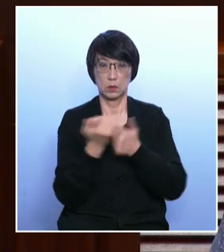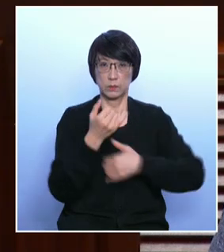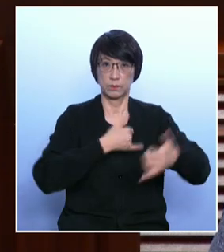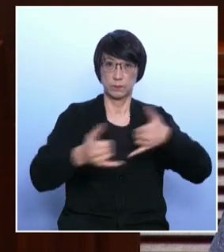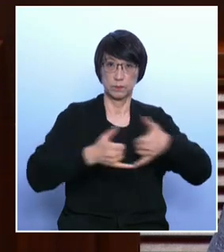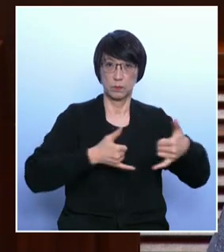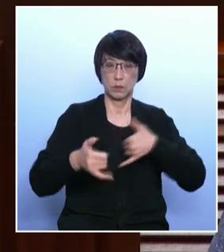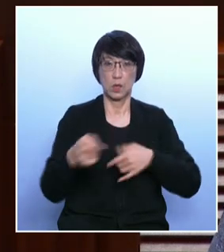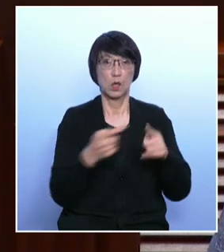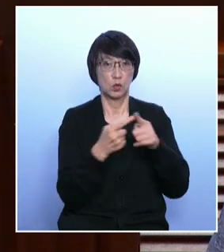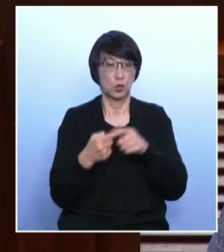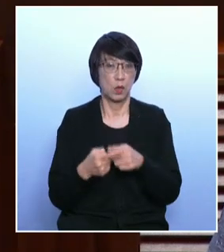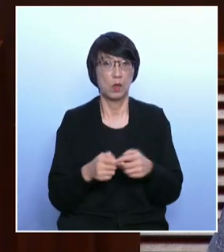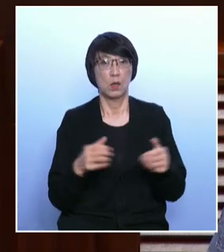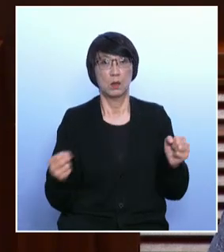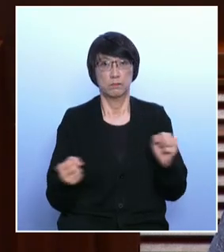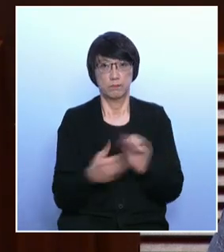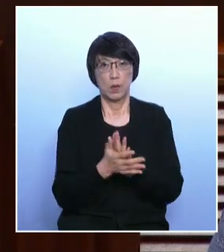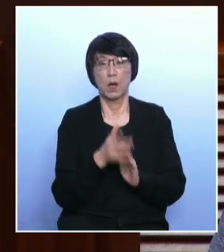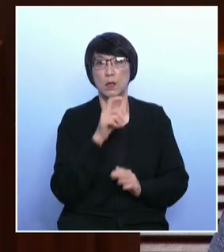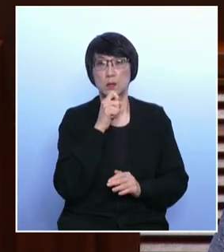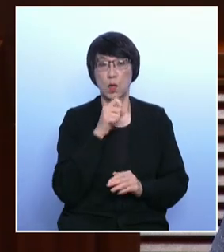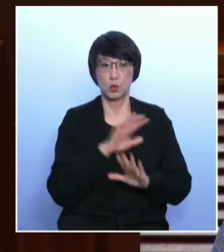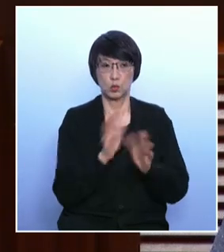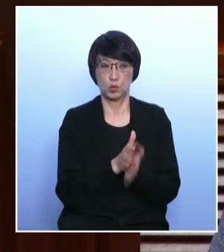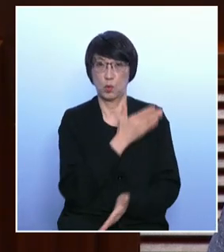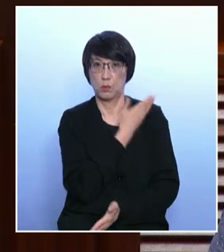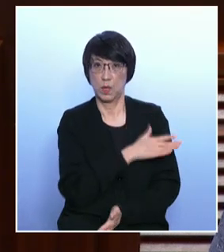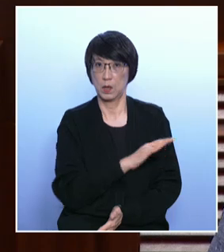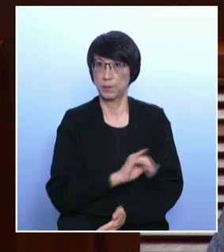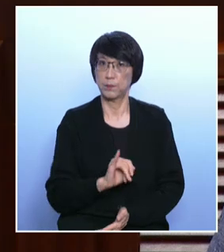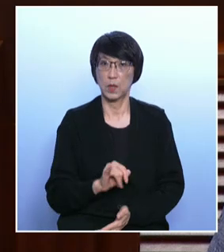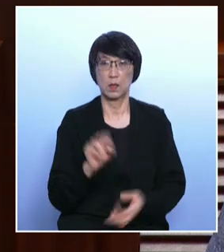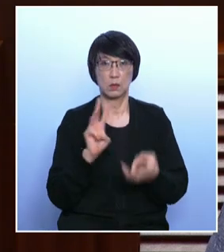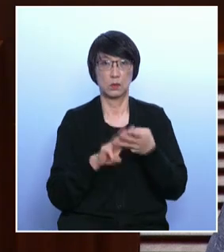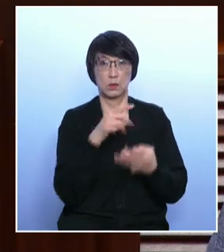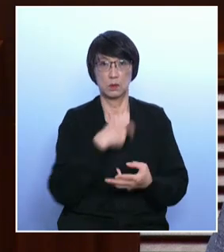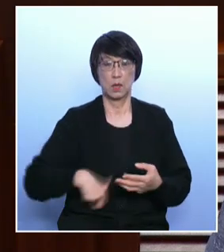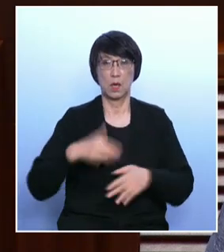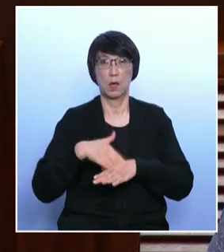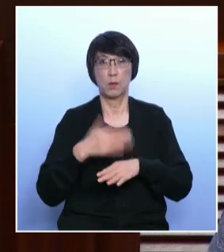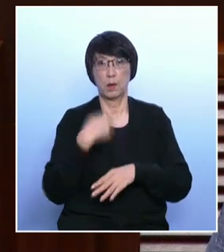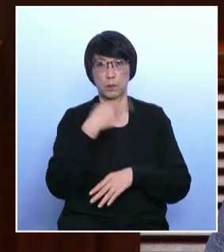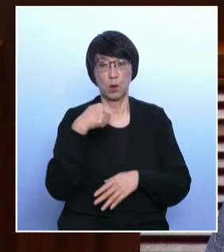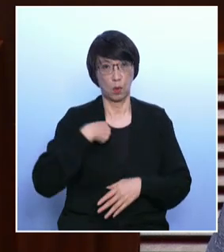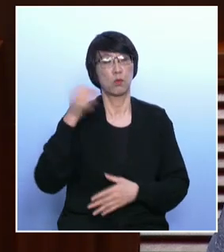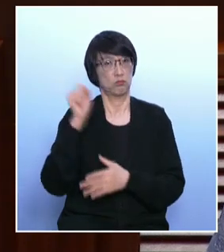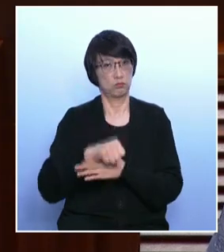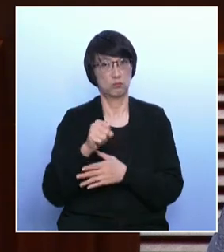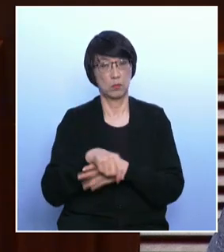local traffic flow. It will also affect traffic for students.